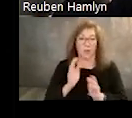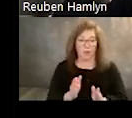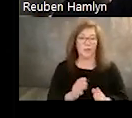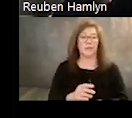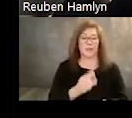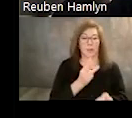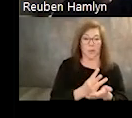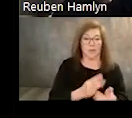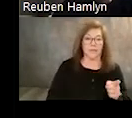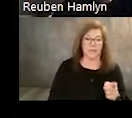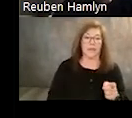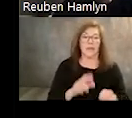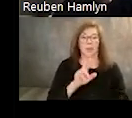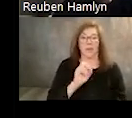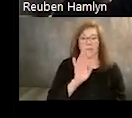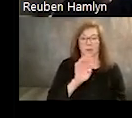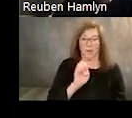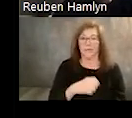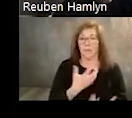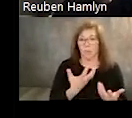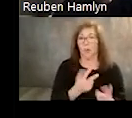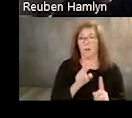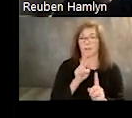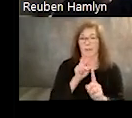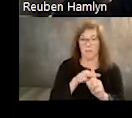the reference, which is the style that we want to apply